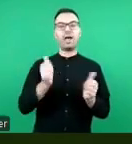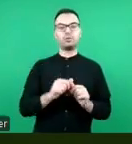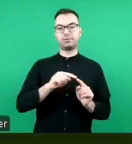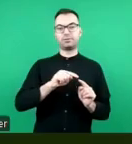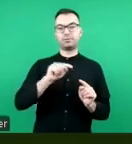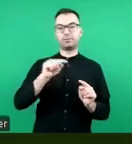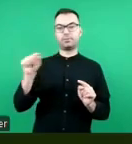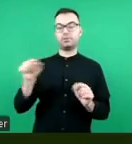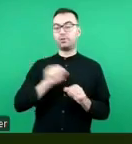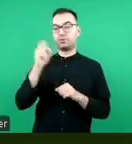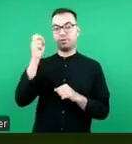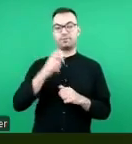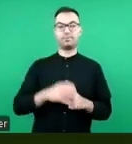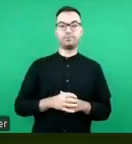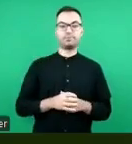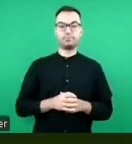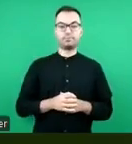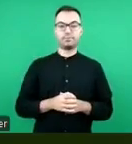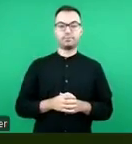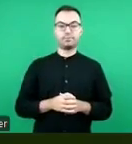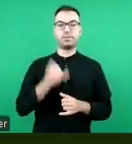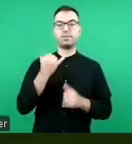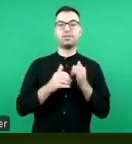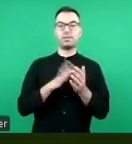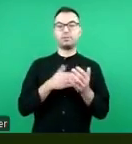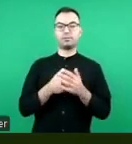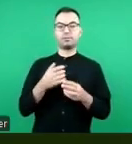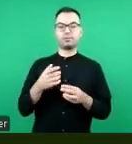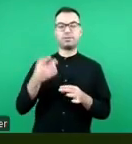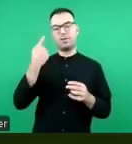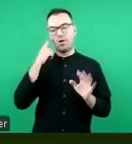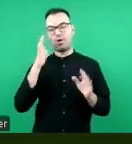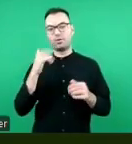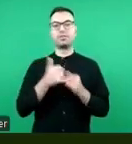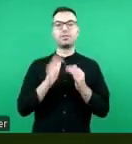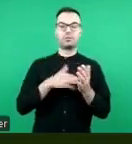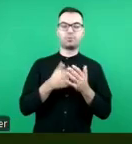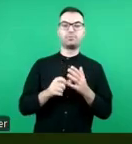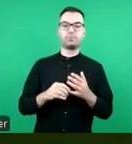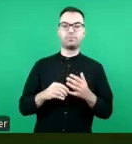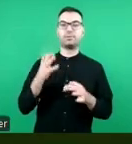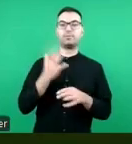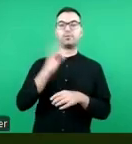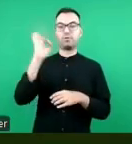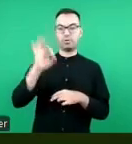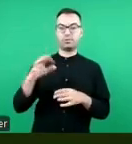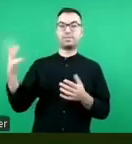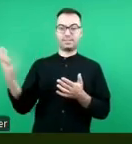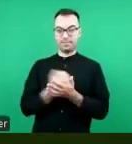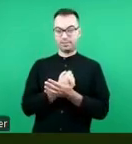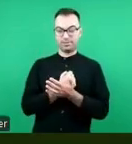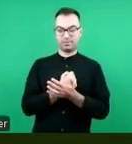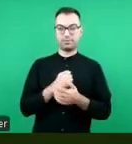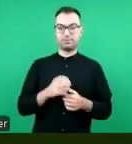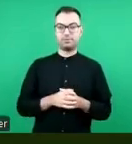what is making interesting, because if you have just two coarse rule of thumbs, If you exclude 50% area from logging,